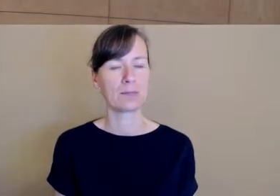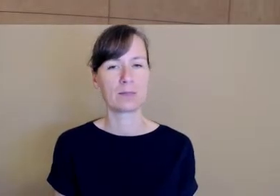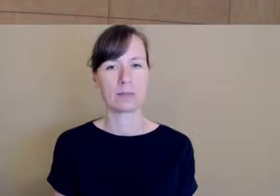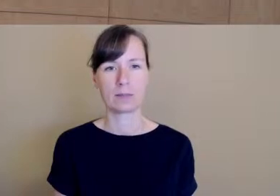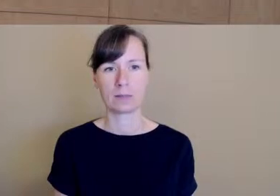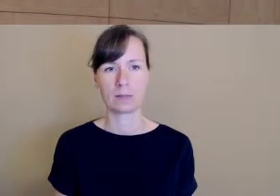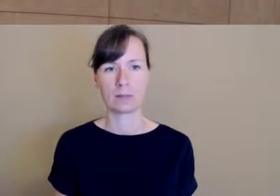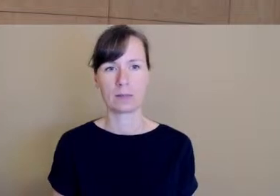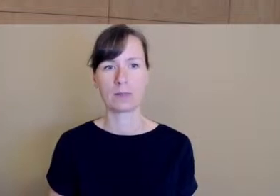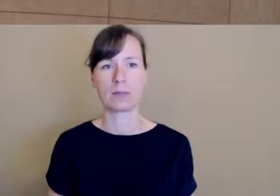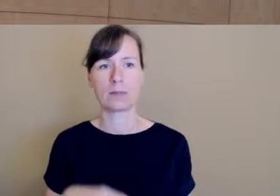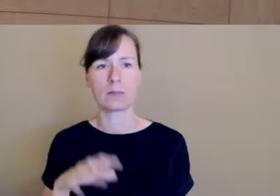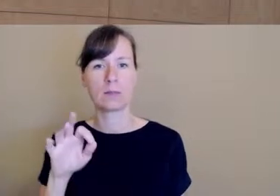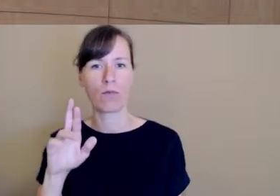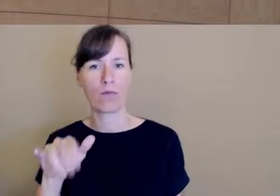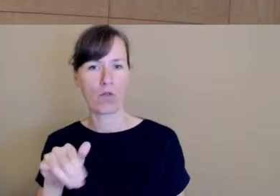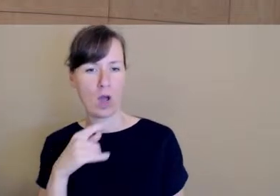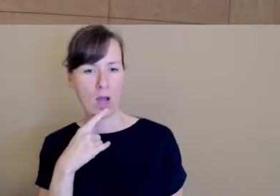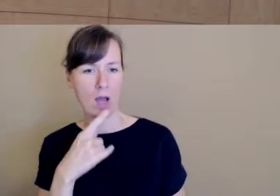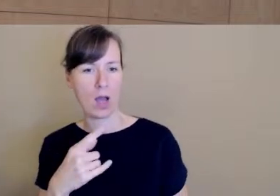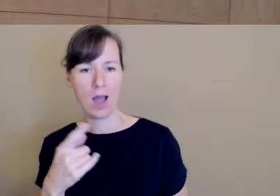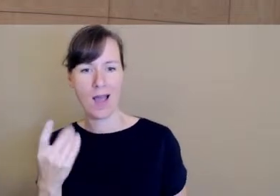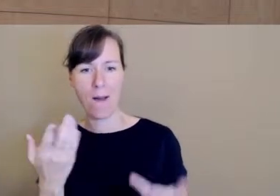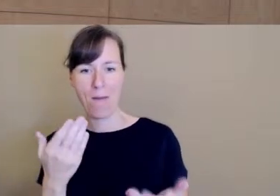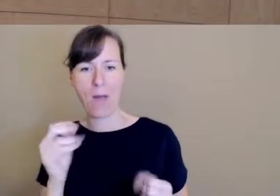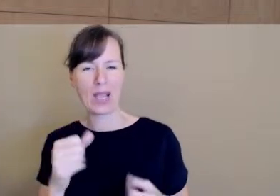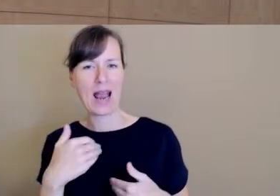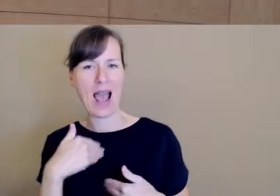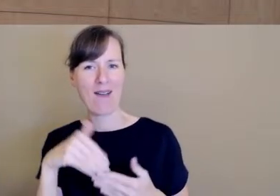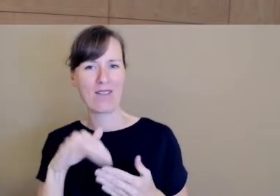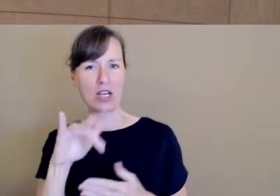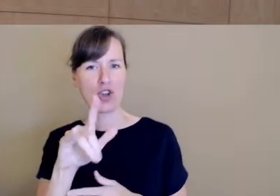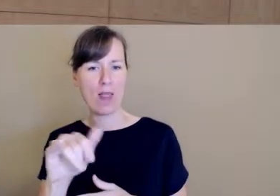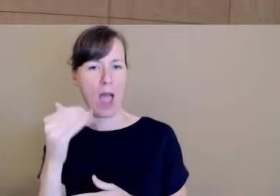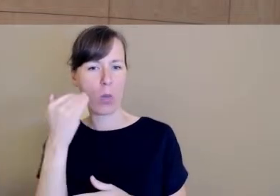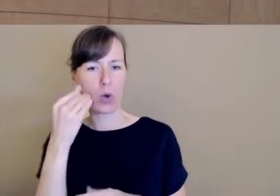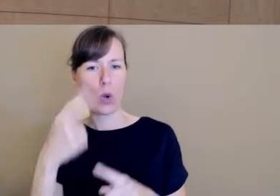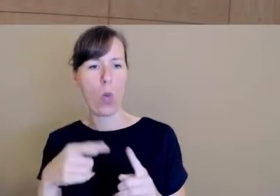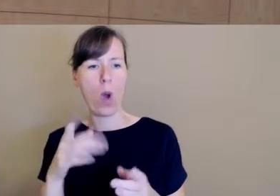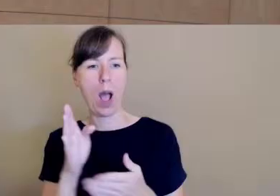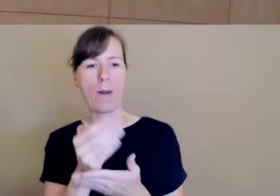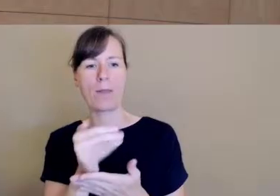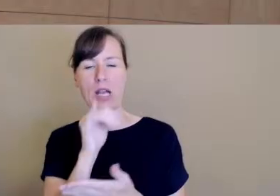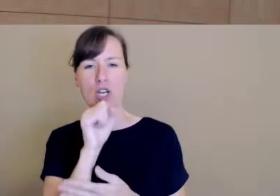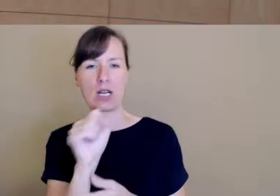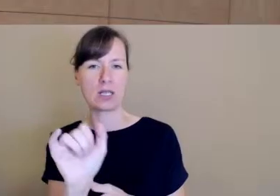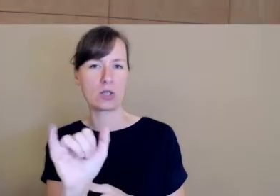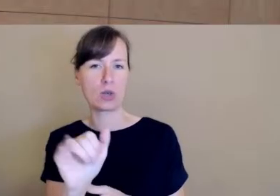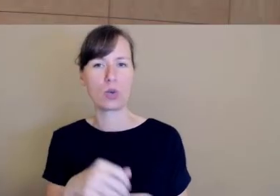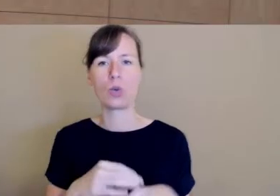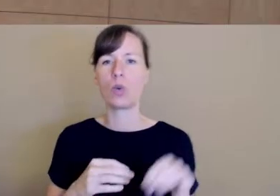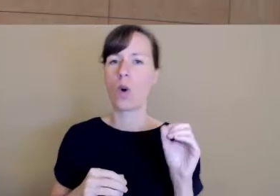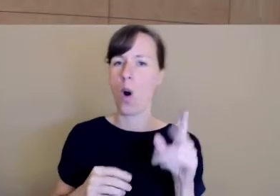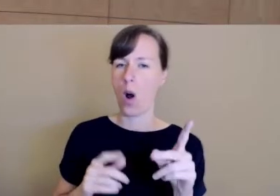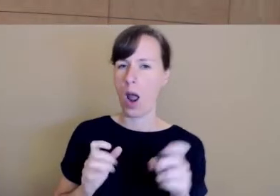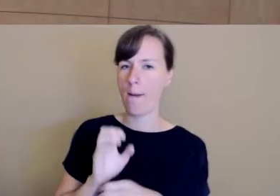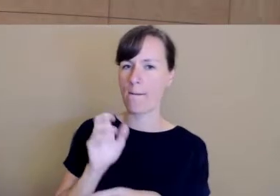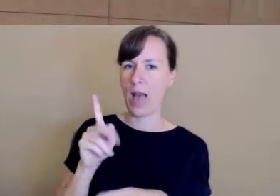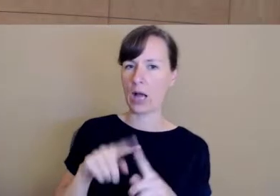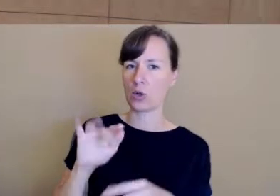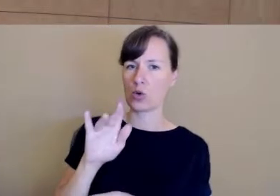Maybe we can have that in July, because we'll know what the budget is too. All right. Just to be So we will come back to the July work session with a